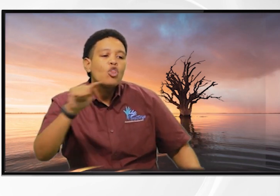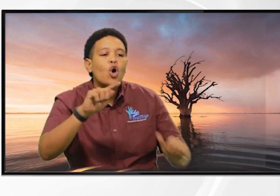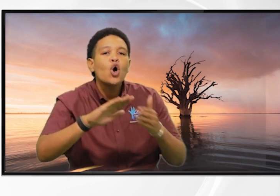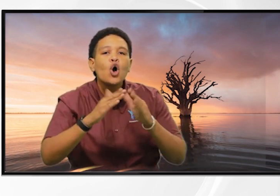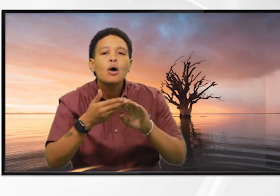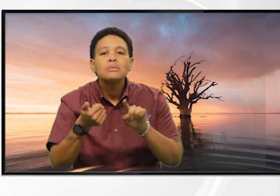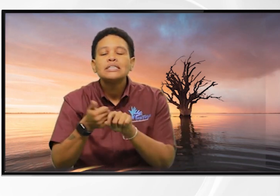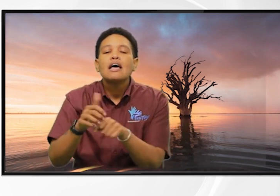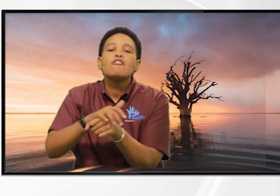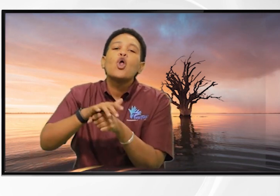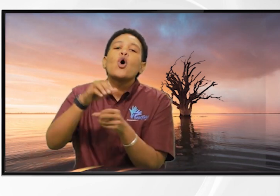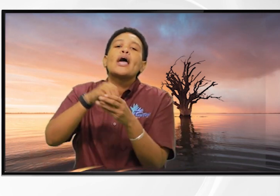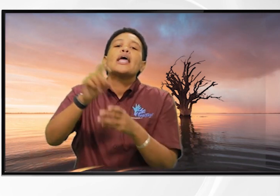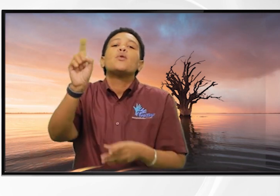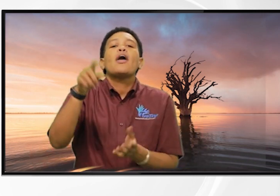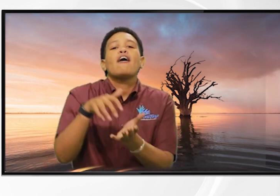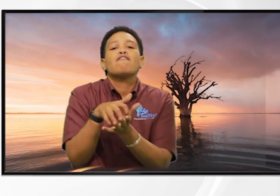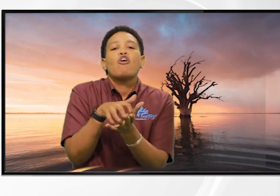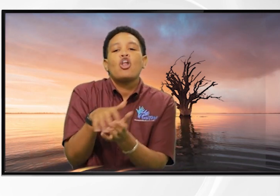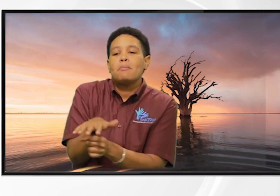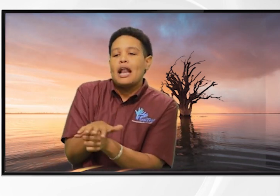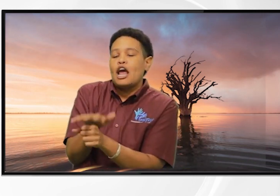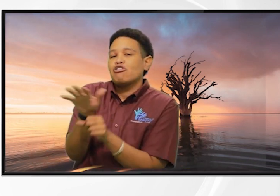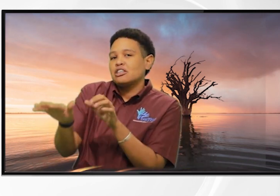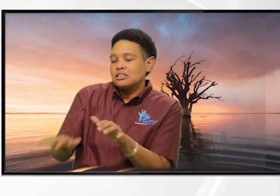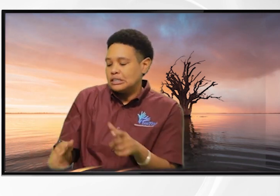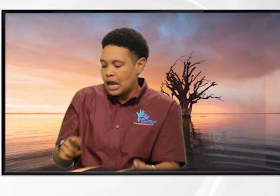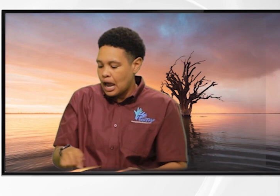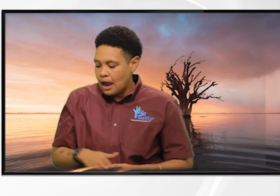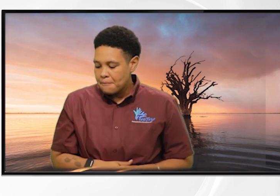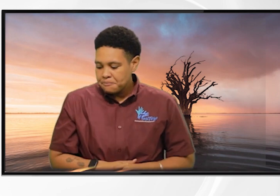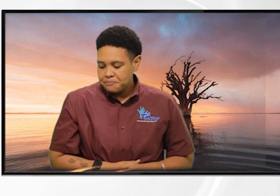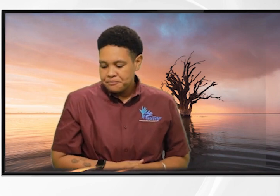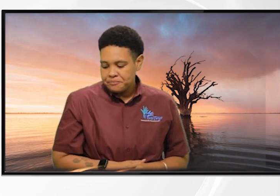communities located in vulnerable areas.